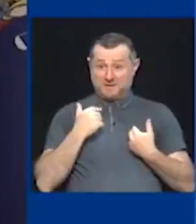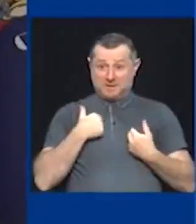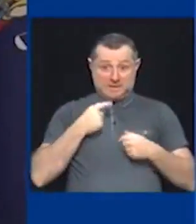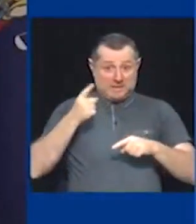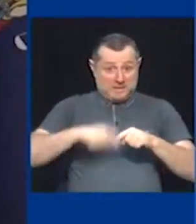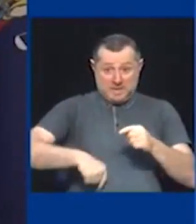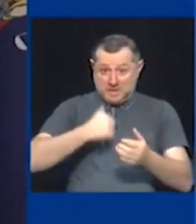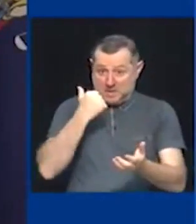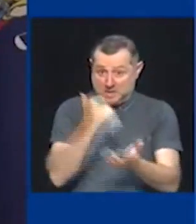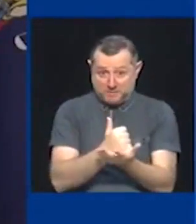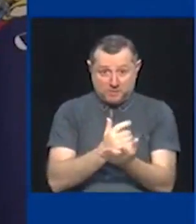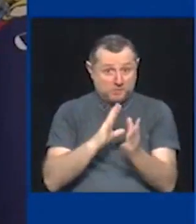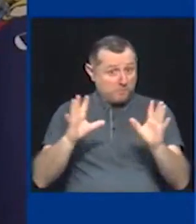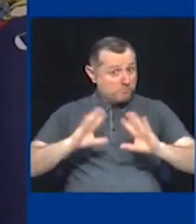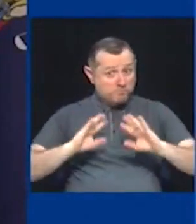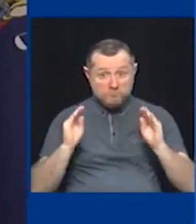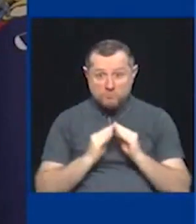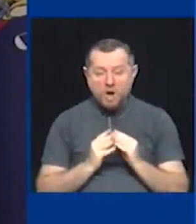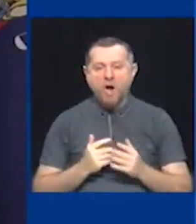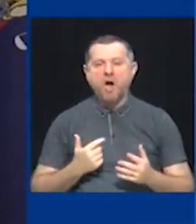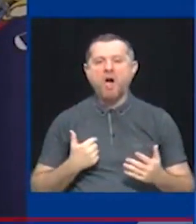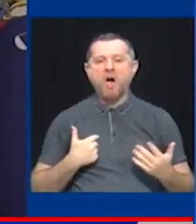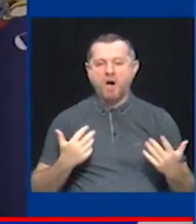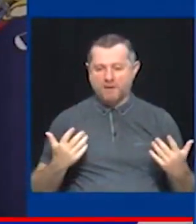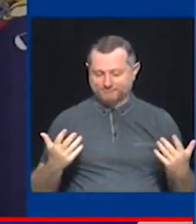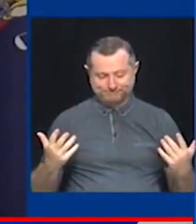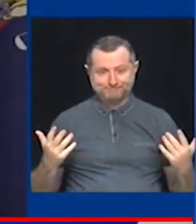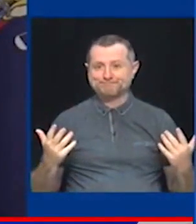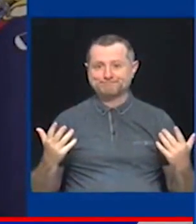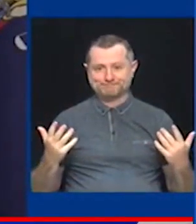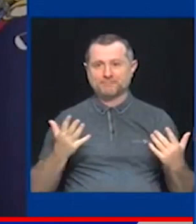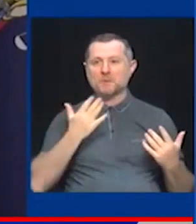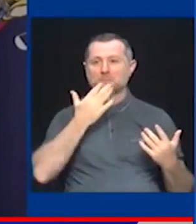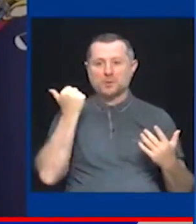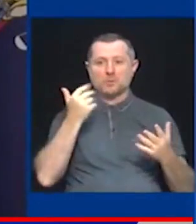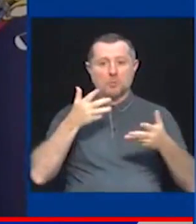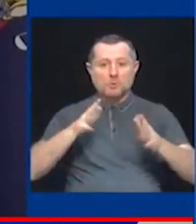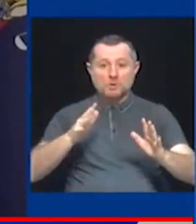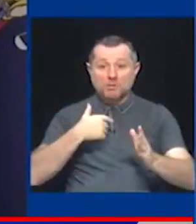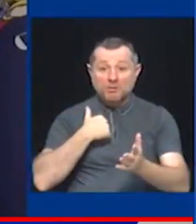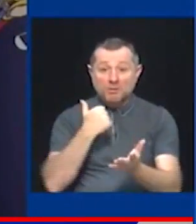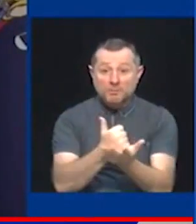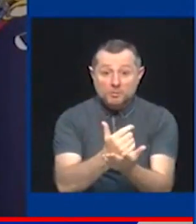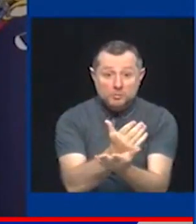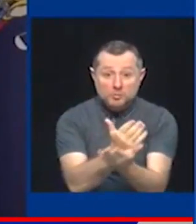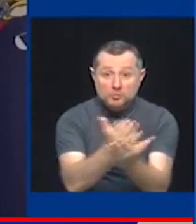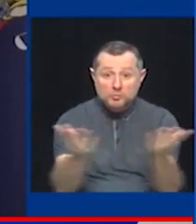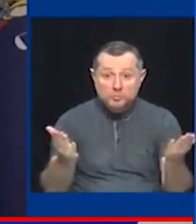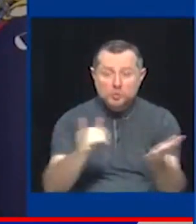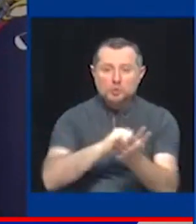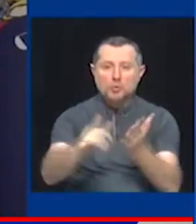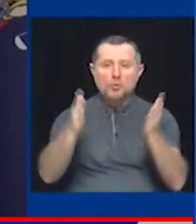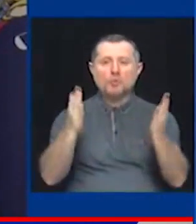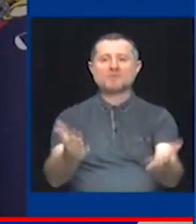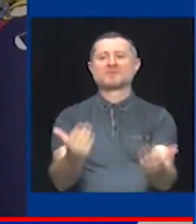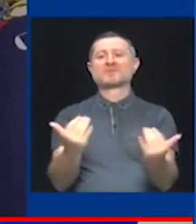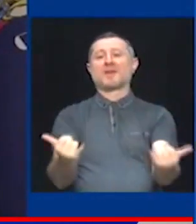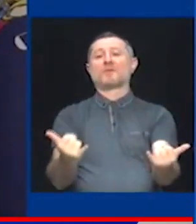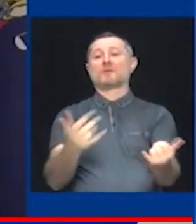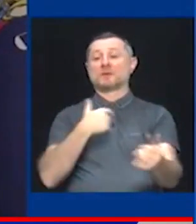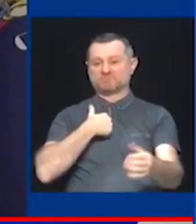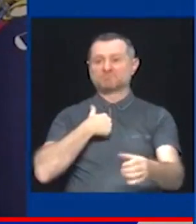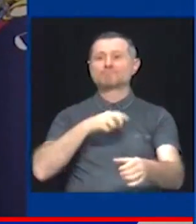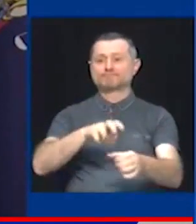I think that given the circumstances, the best way I can help now is if I step